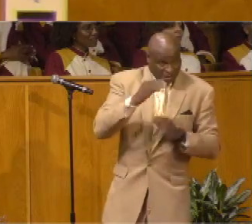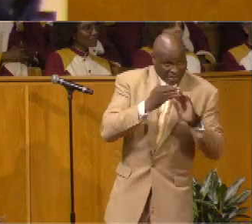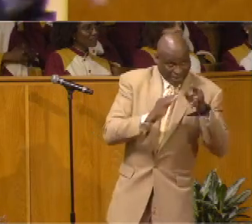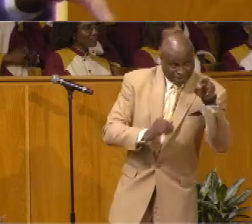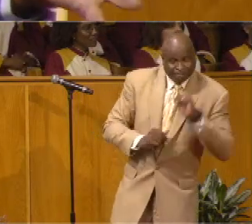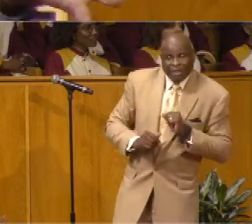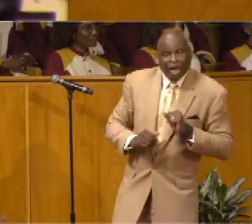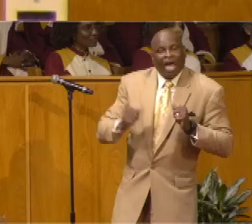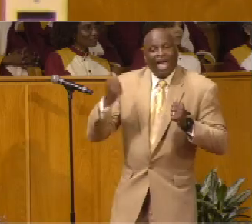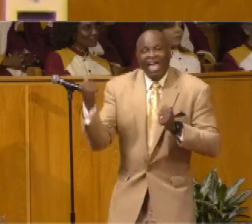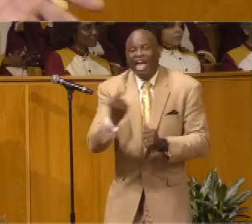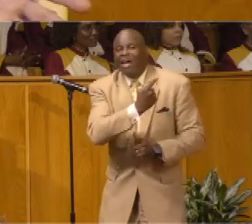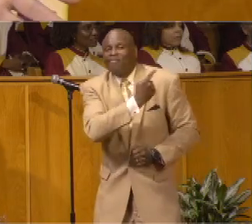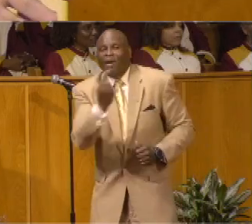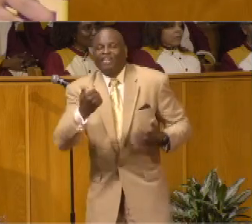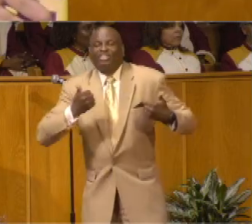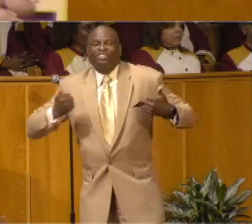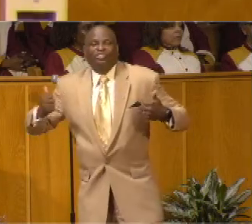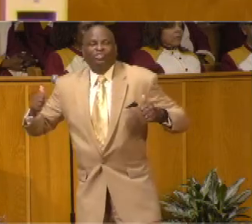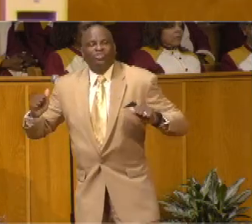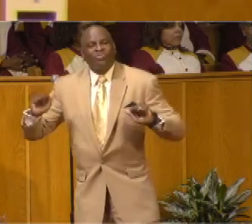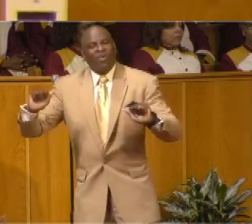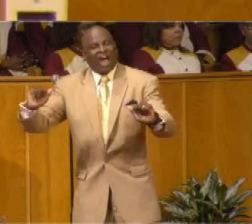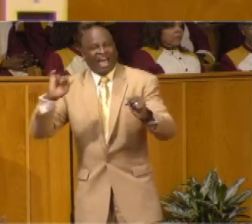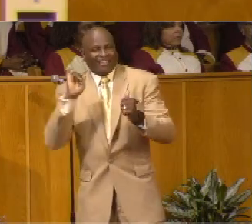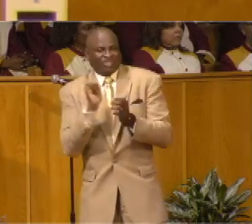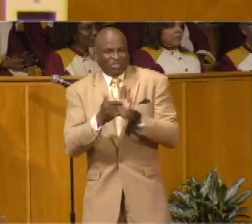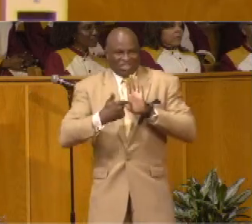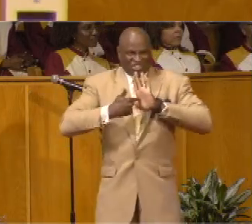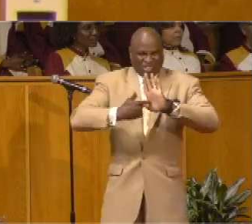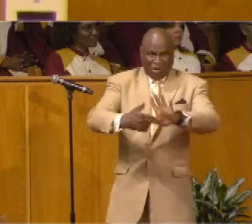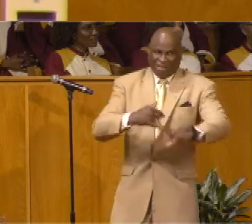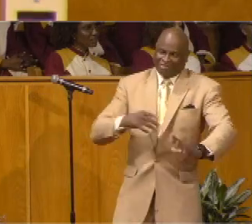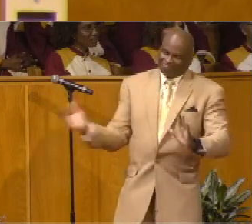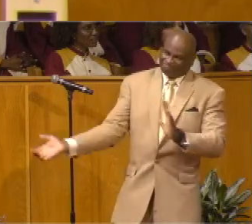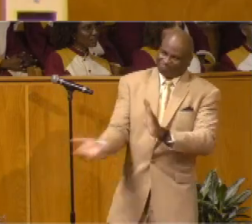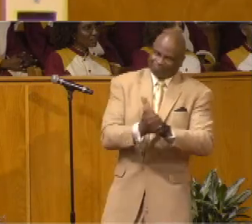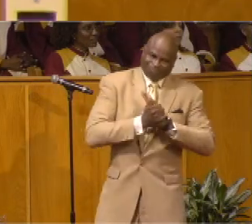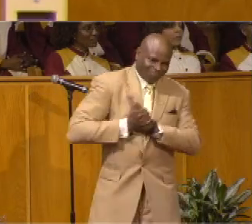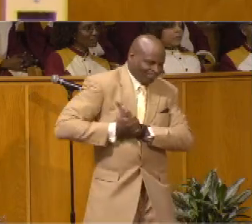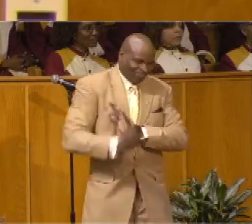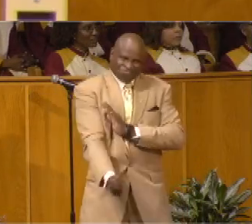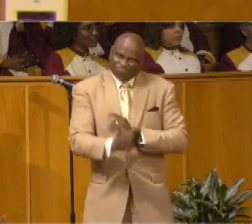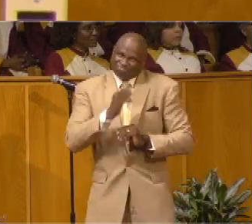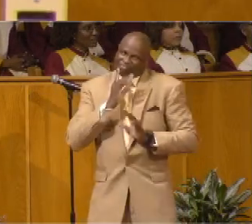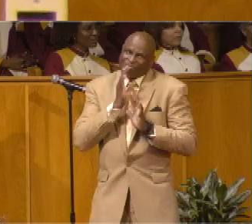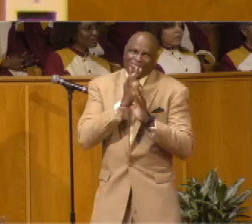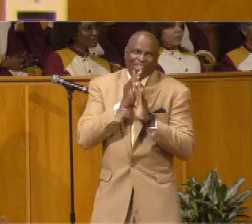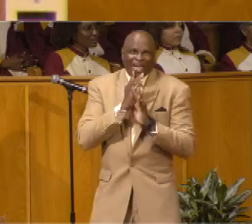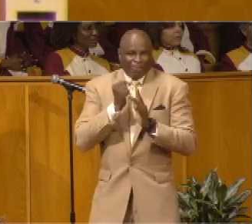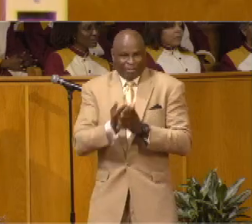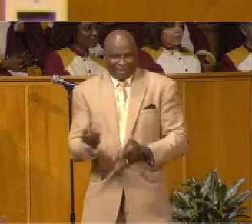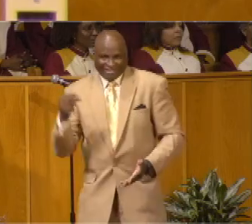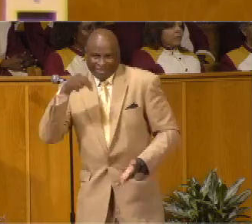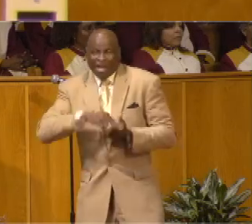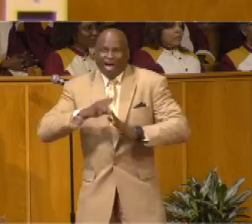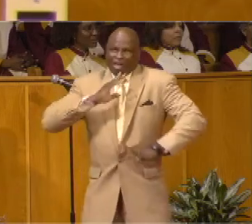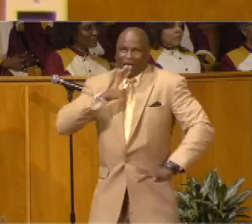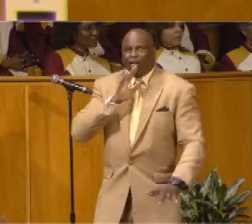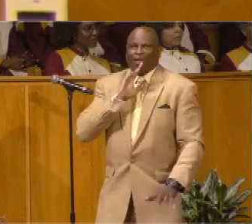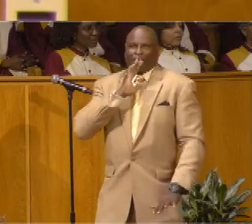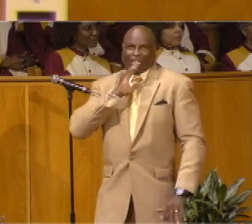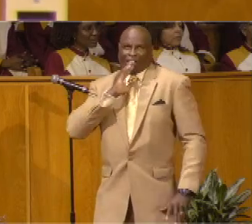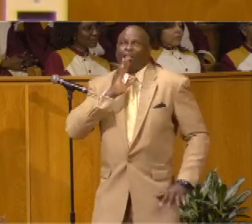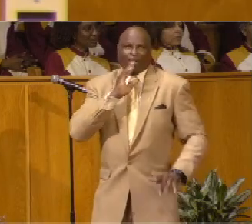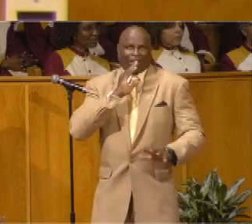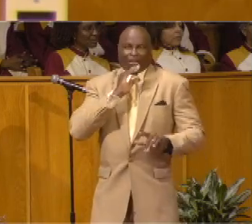everybody tried to exhibit glossolalia. that people were standing up, speaking in